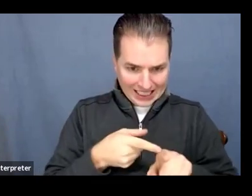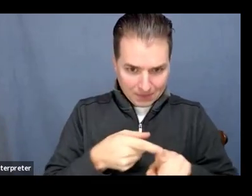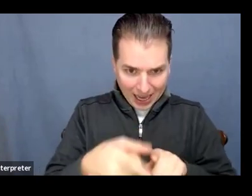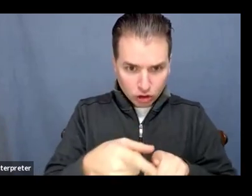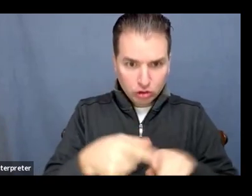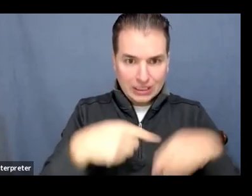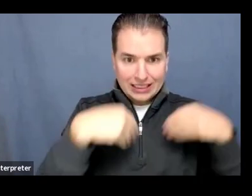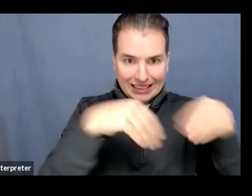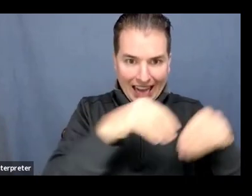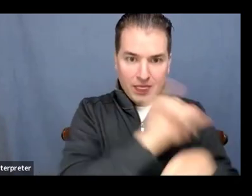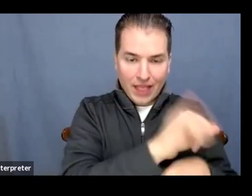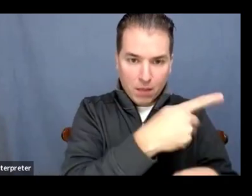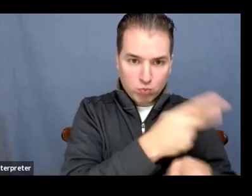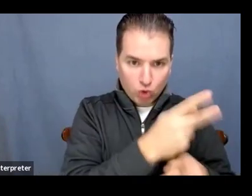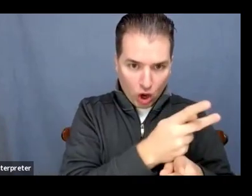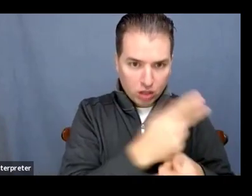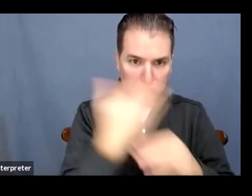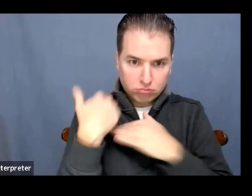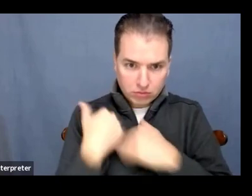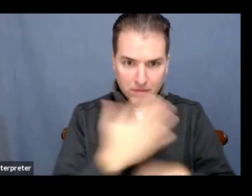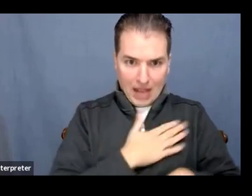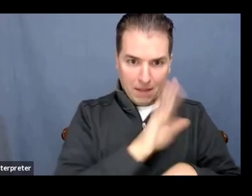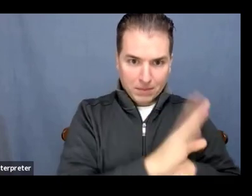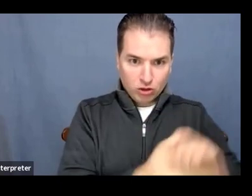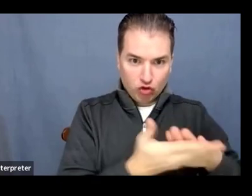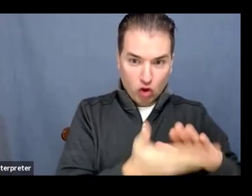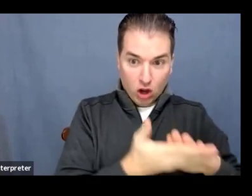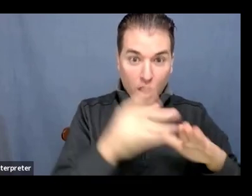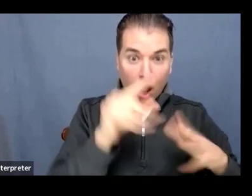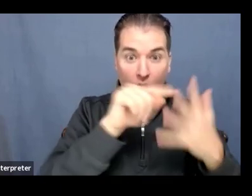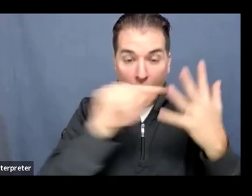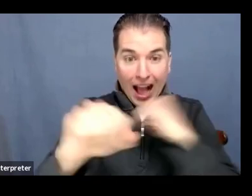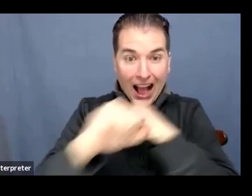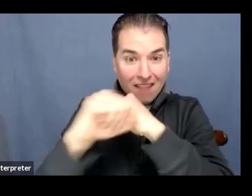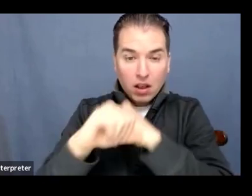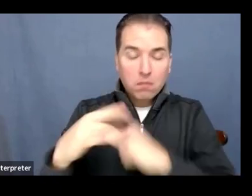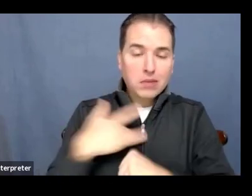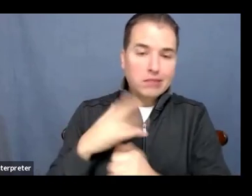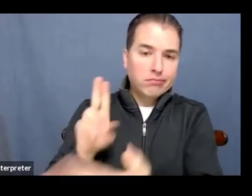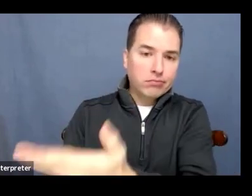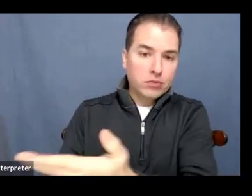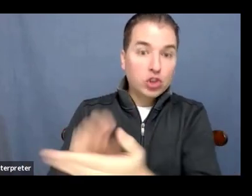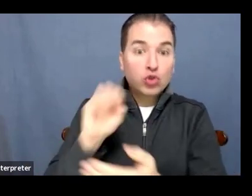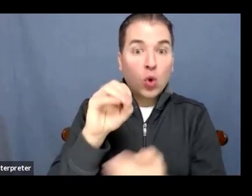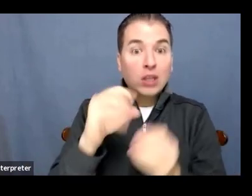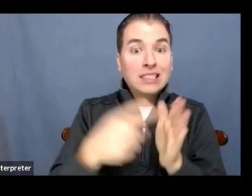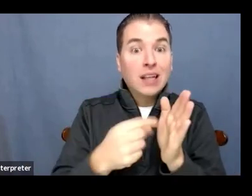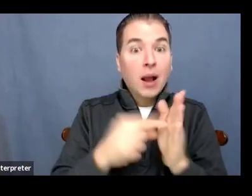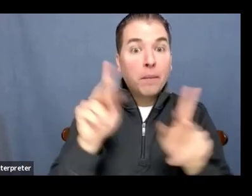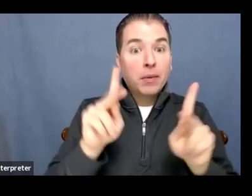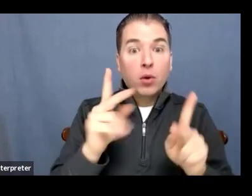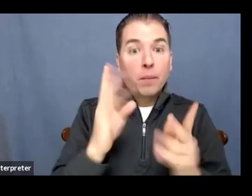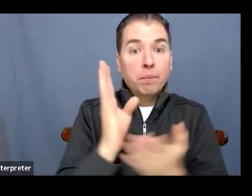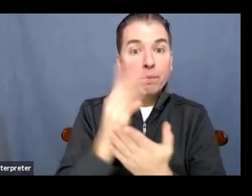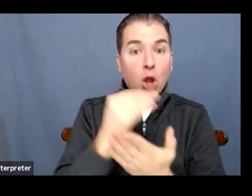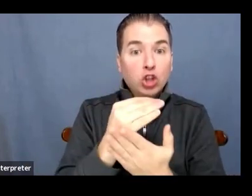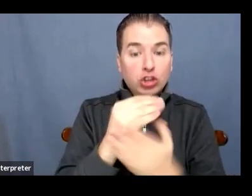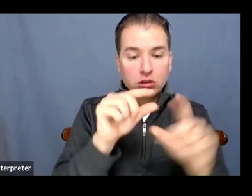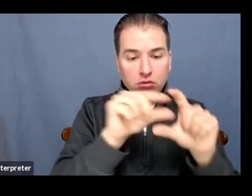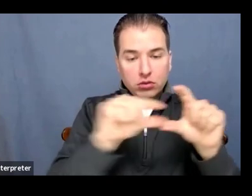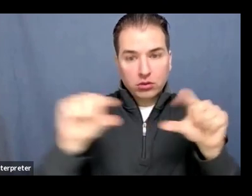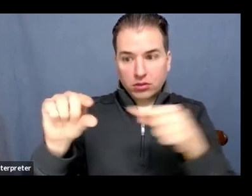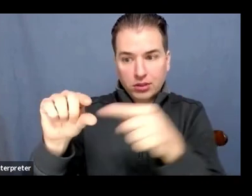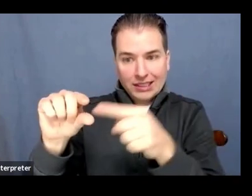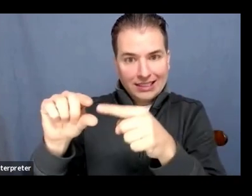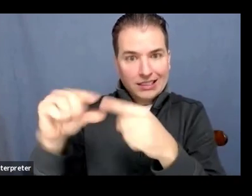their business, work in their business versus working on their business. So part of your marketing budget is recognizing